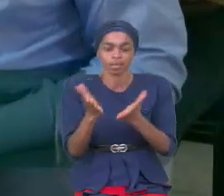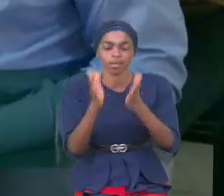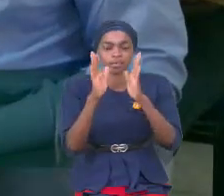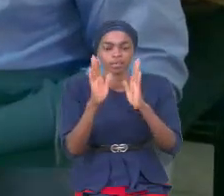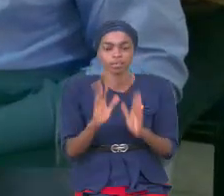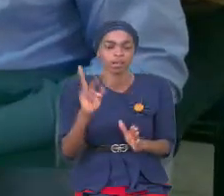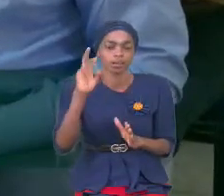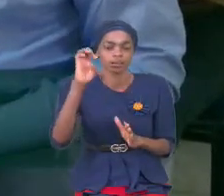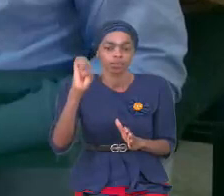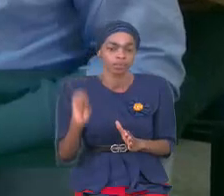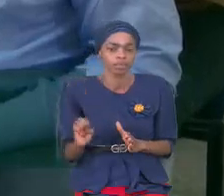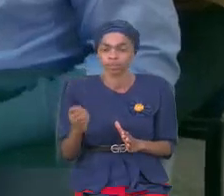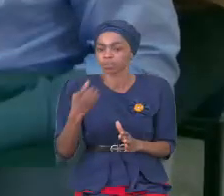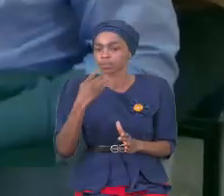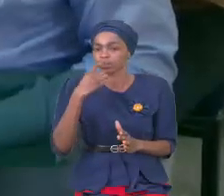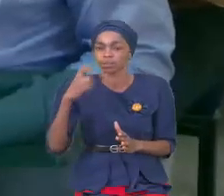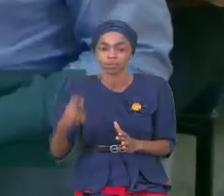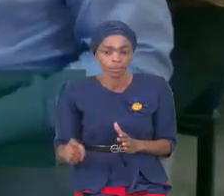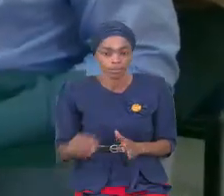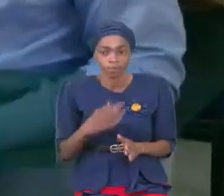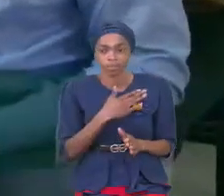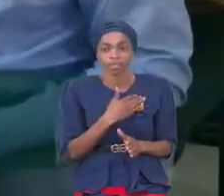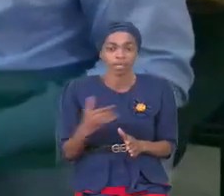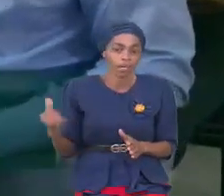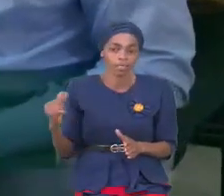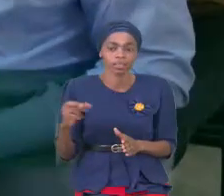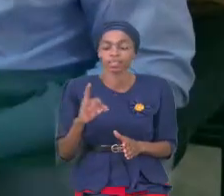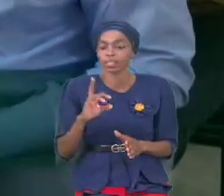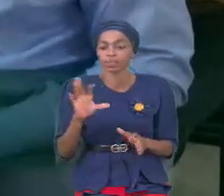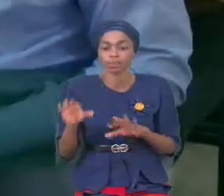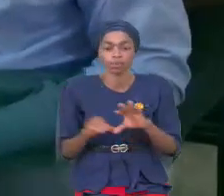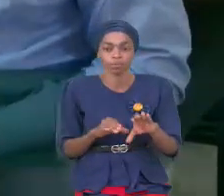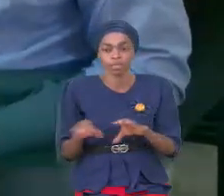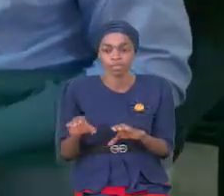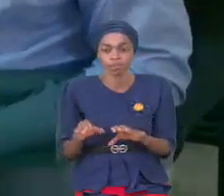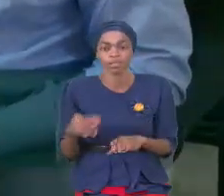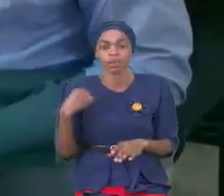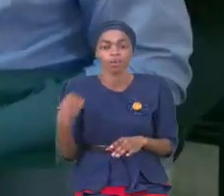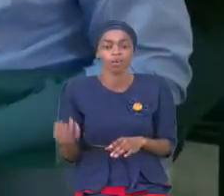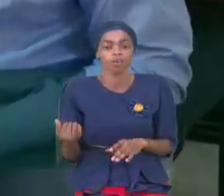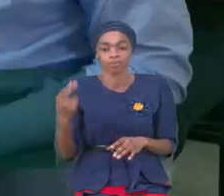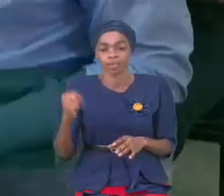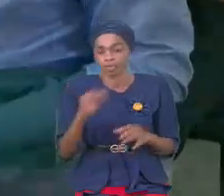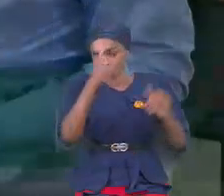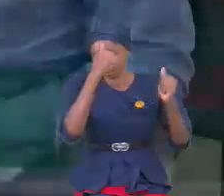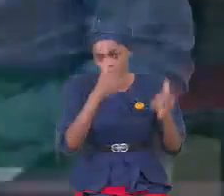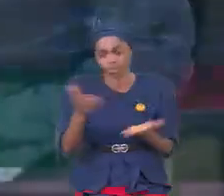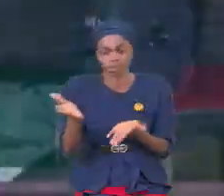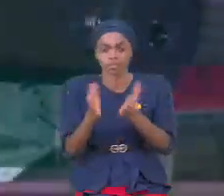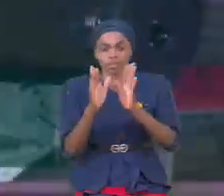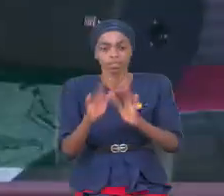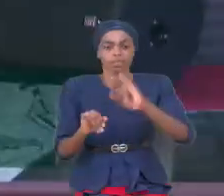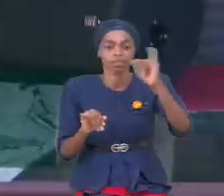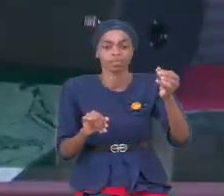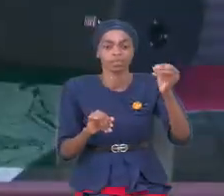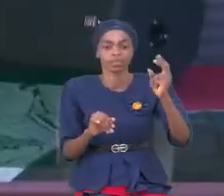an obedient servant. It tells us in Jonah chapter 3, and I'm reading from verse 1. And the word of